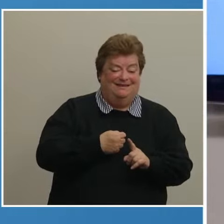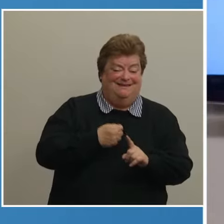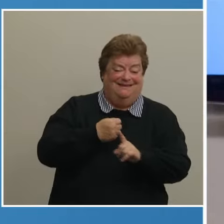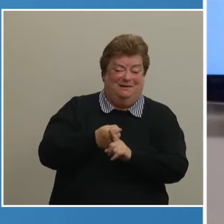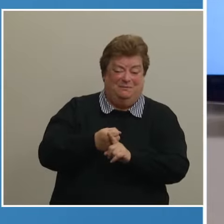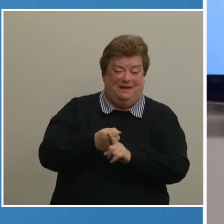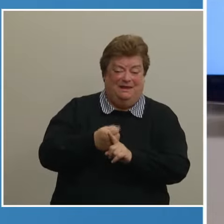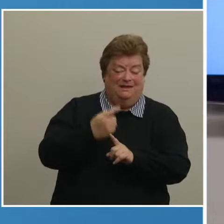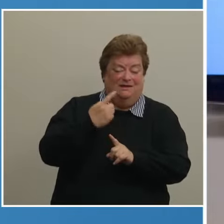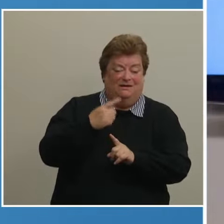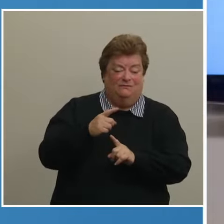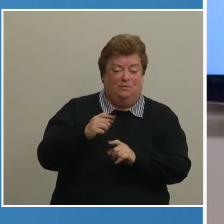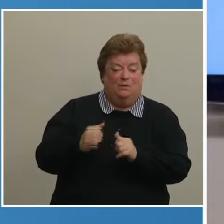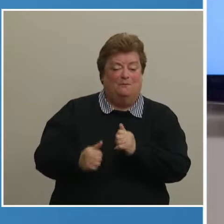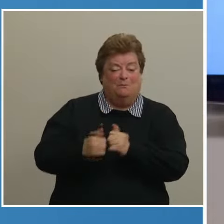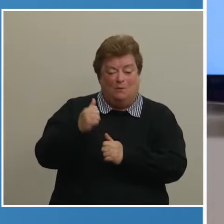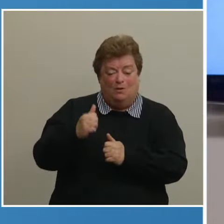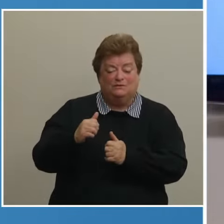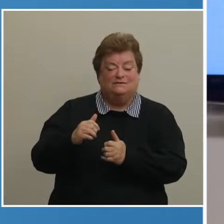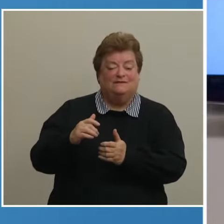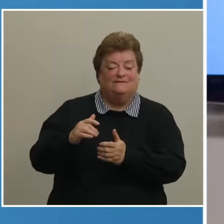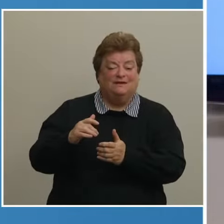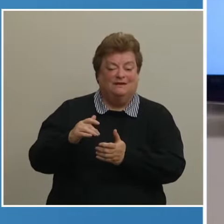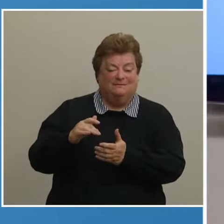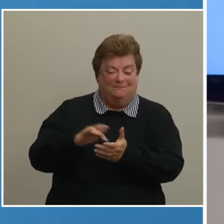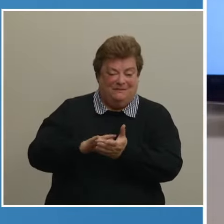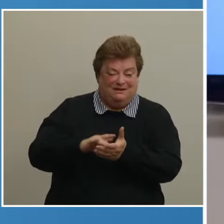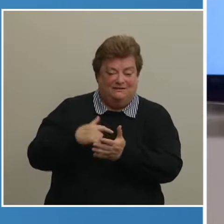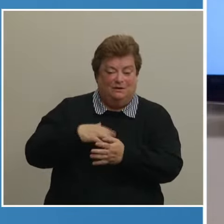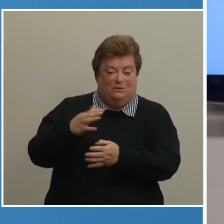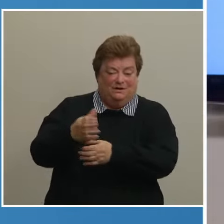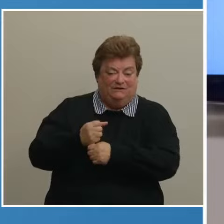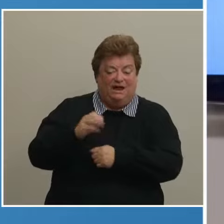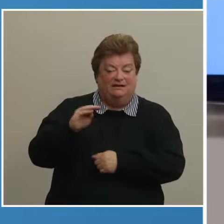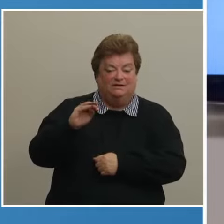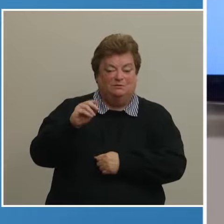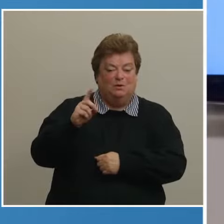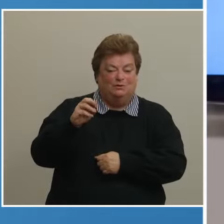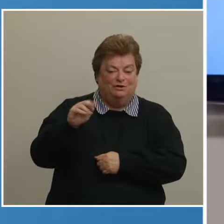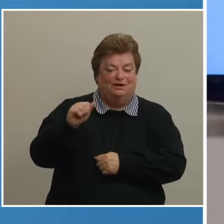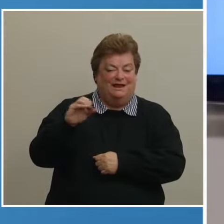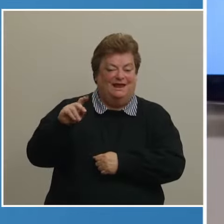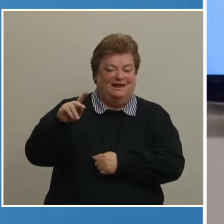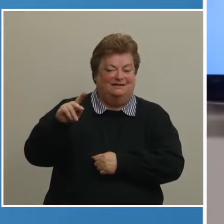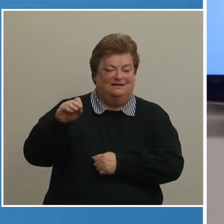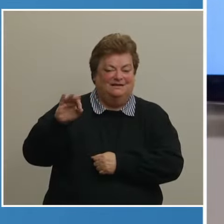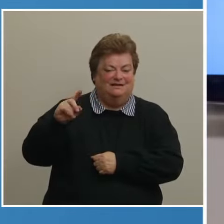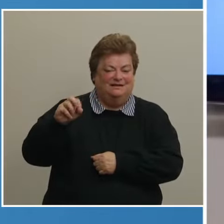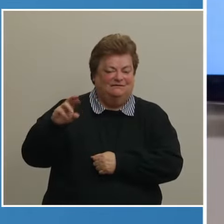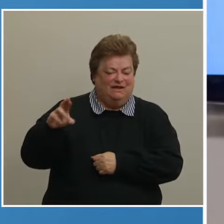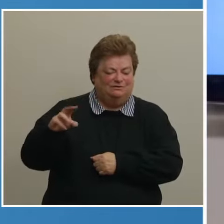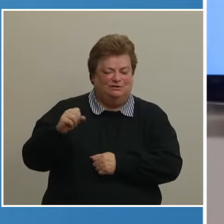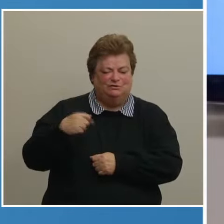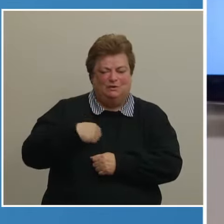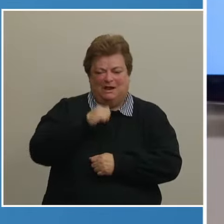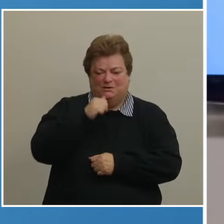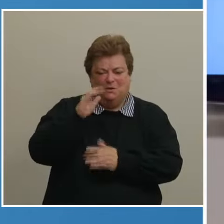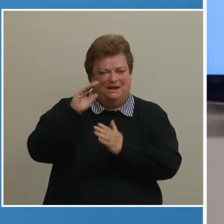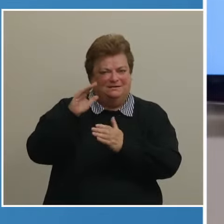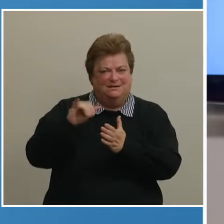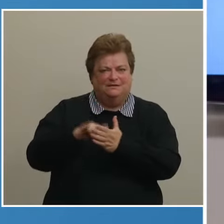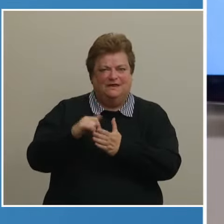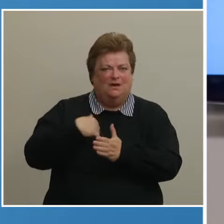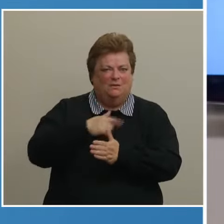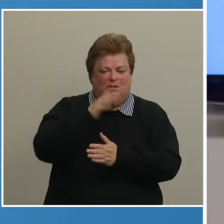greatest majority of vaccine has been Pfizer and Moderna to date. So I don't really anticipate that we're going to have a